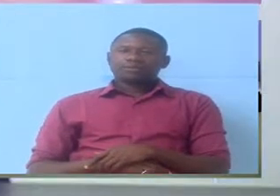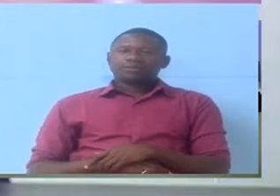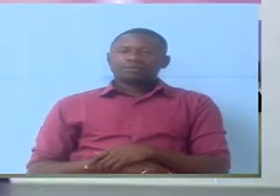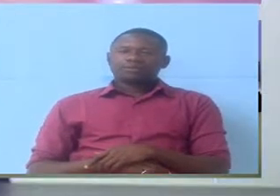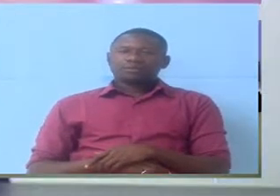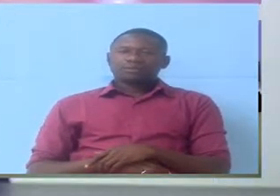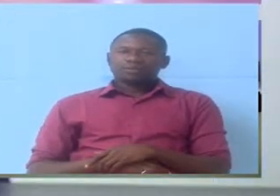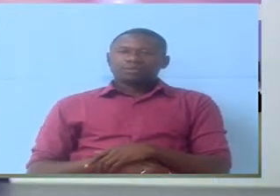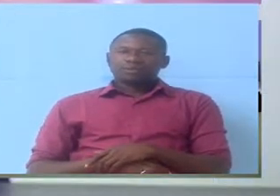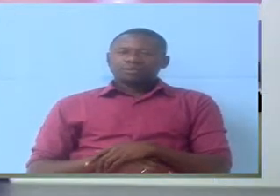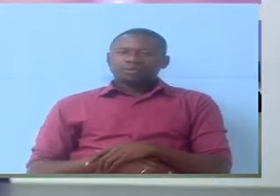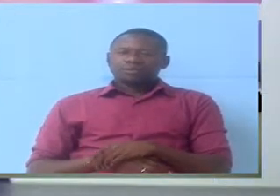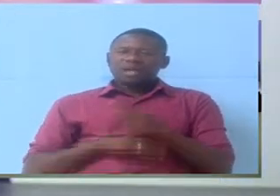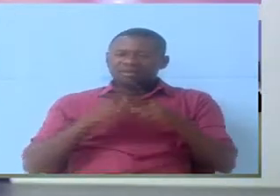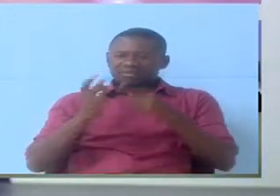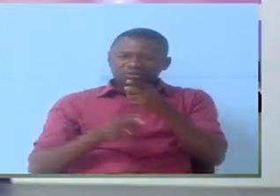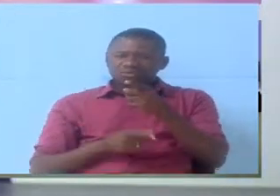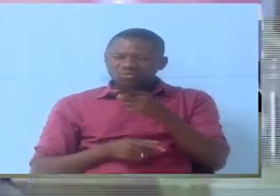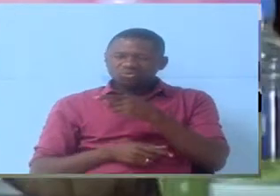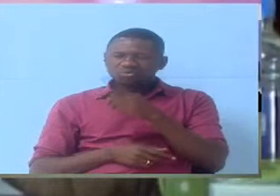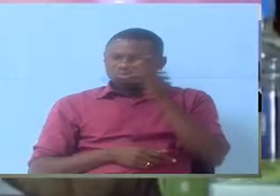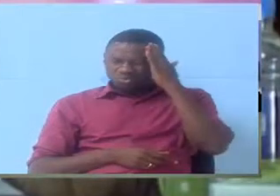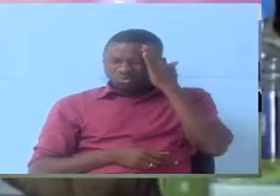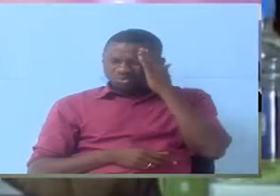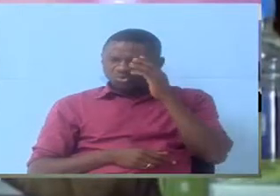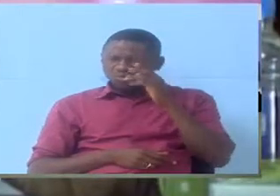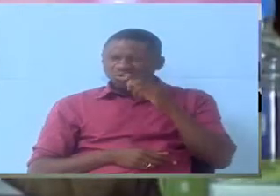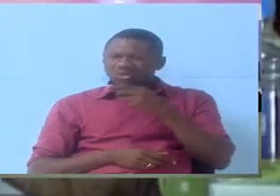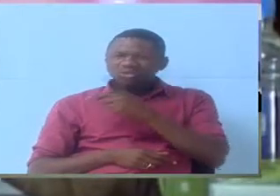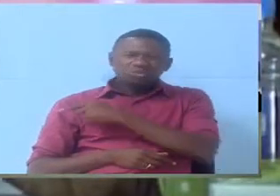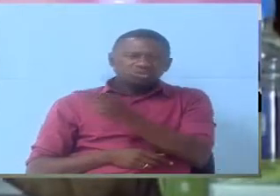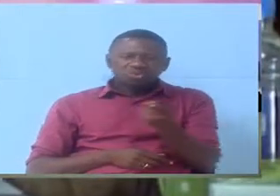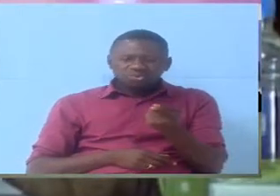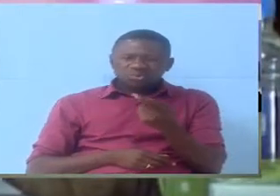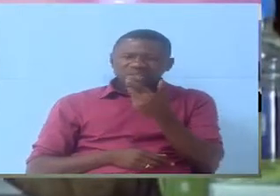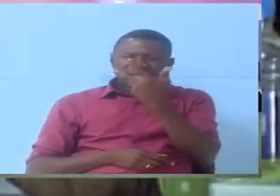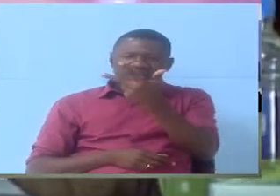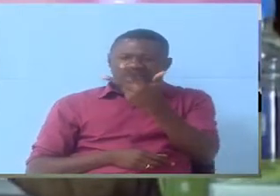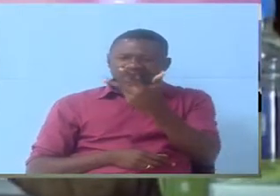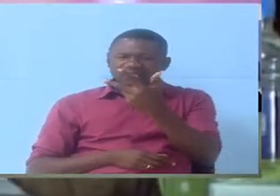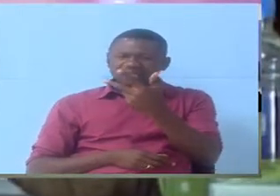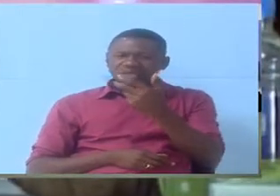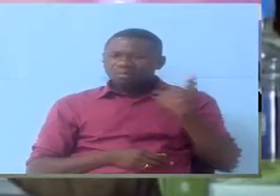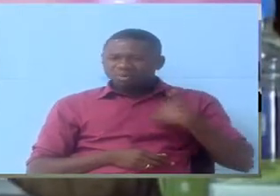of the 8 individuals? For more ning yallo ne borta banko min kamban kili wakilin.